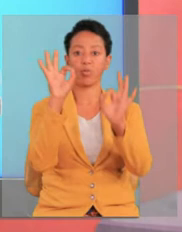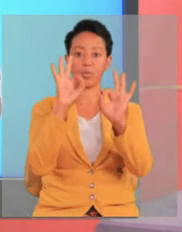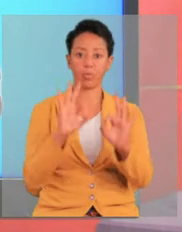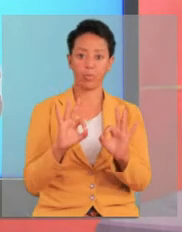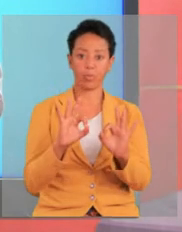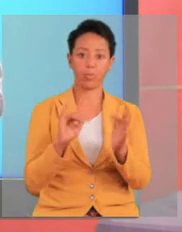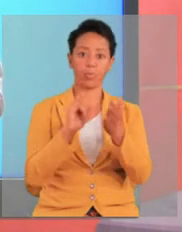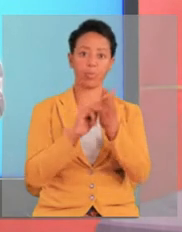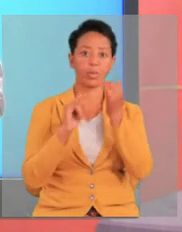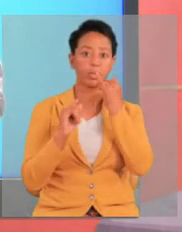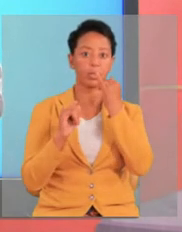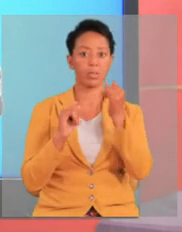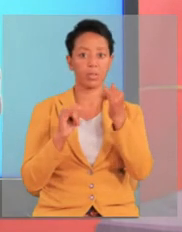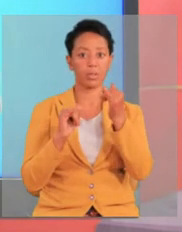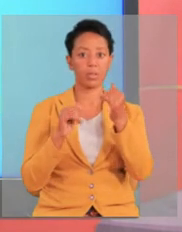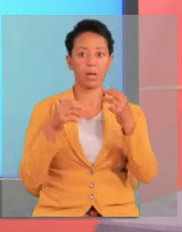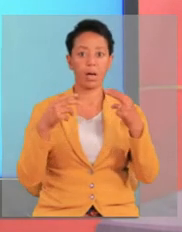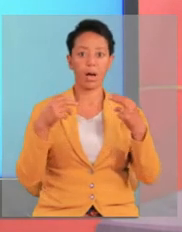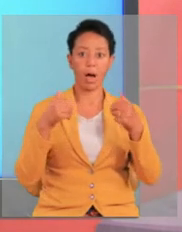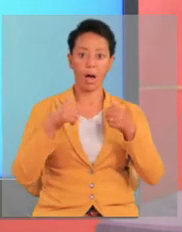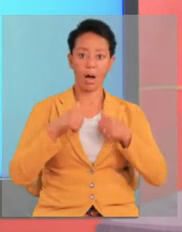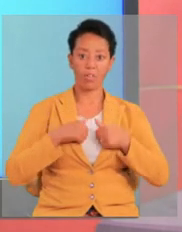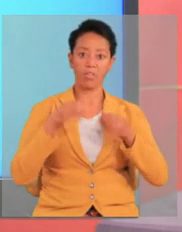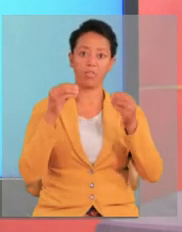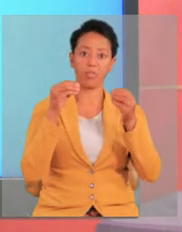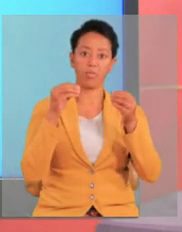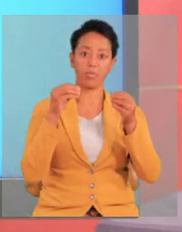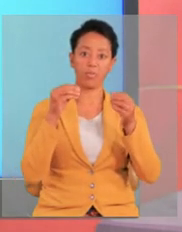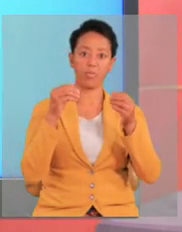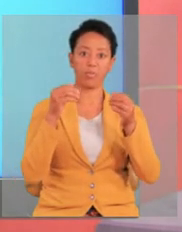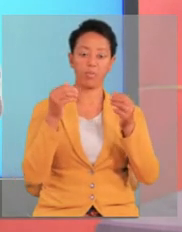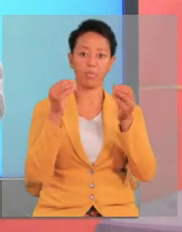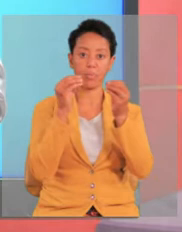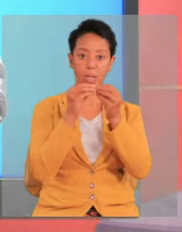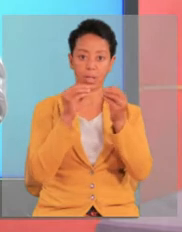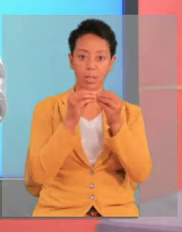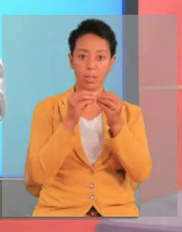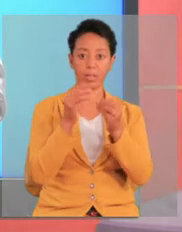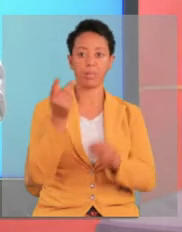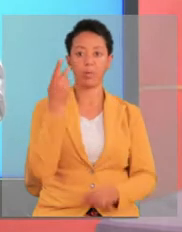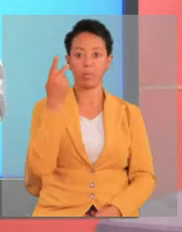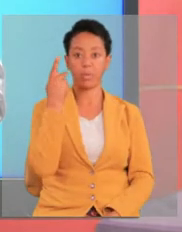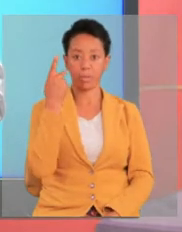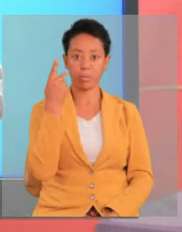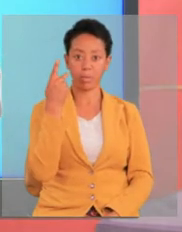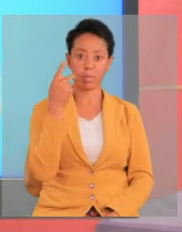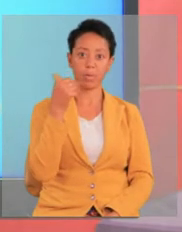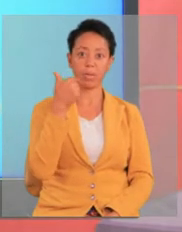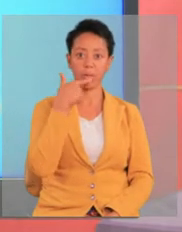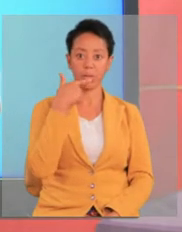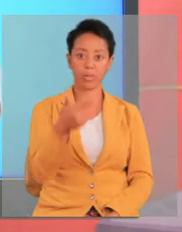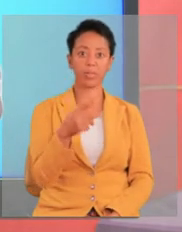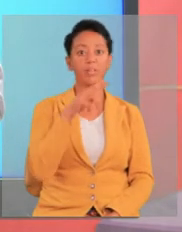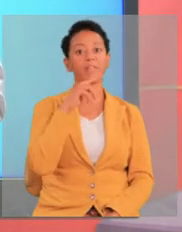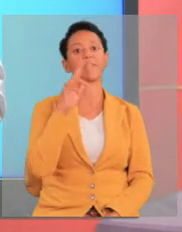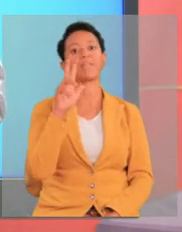is, have or has plus past participle, or in other words, that is